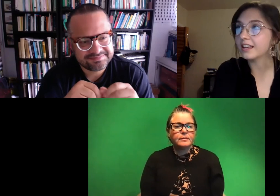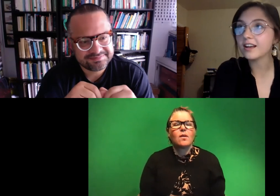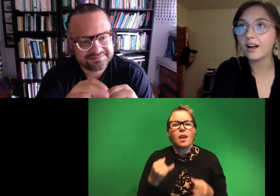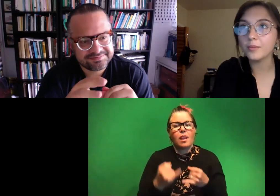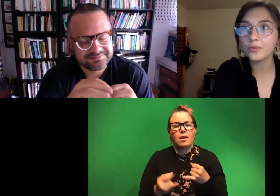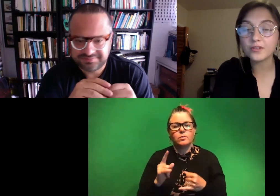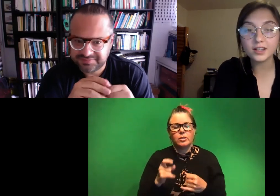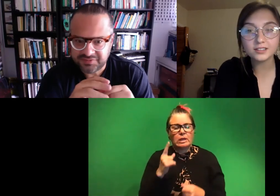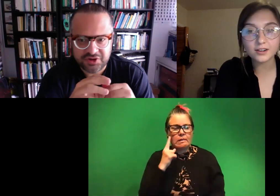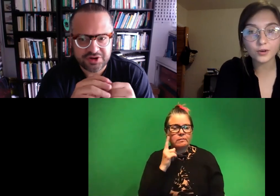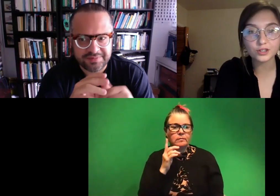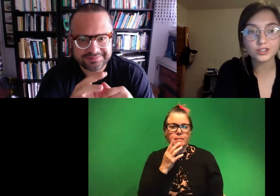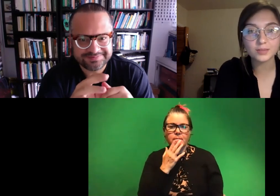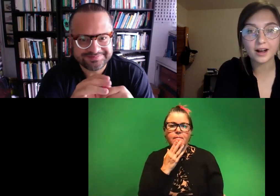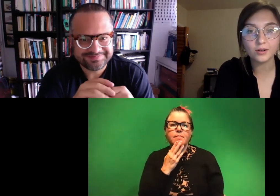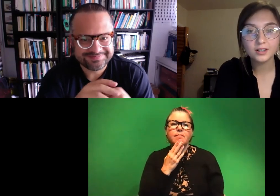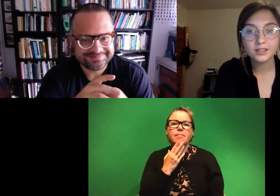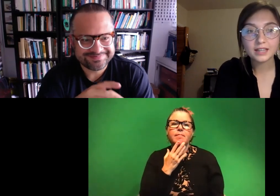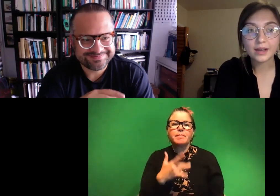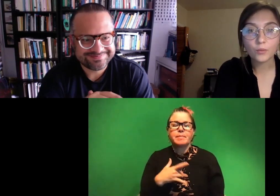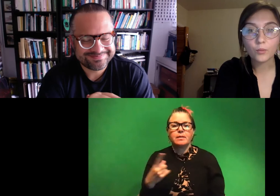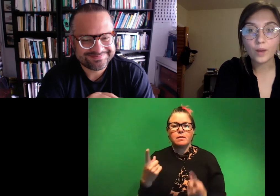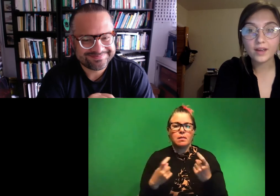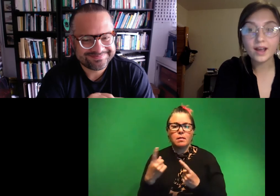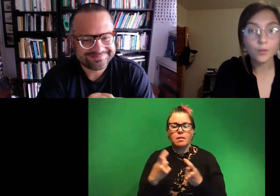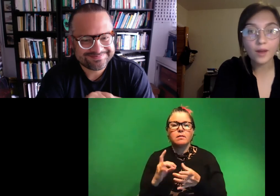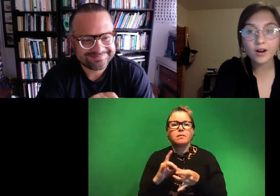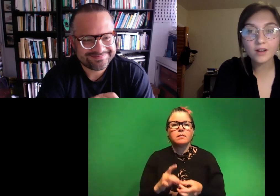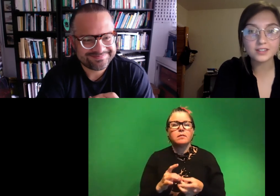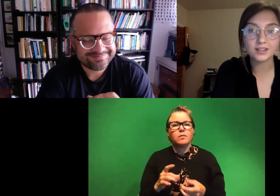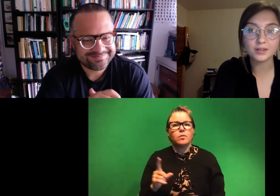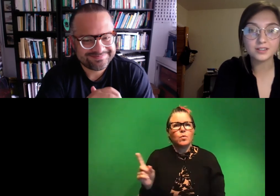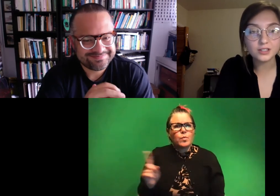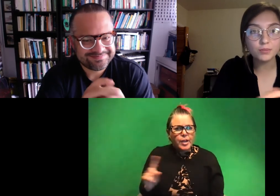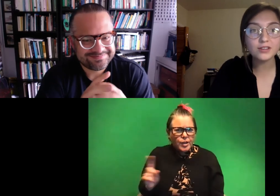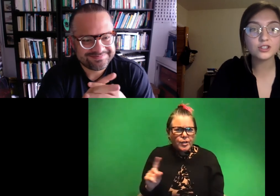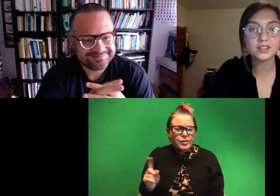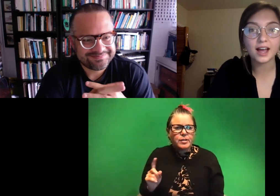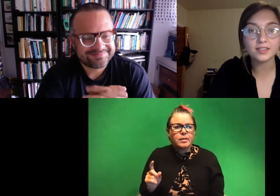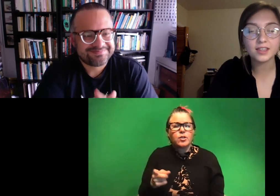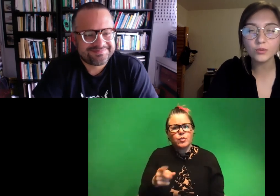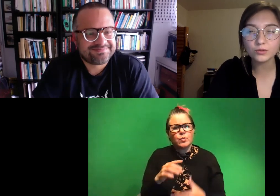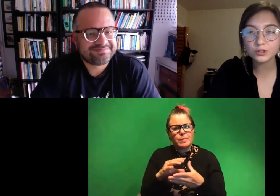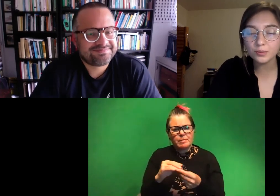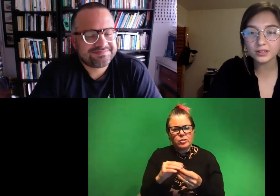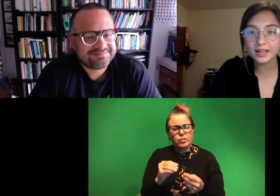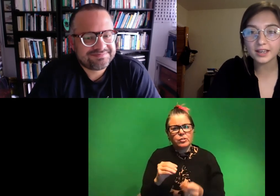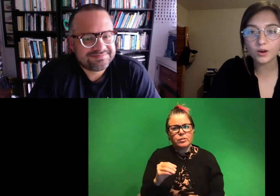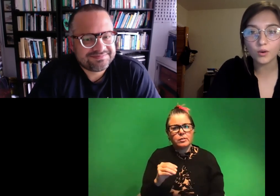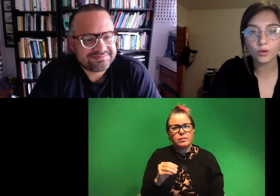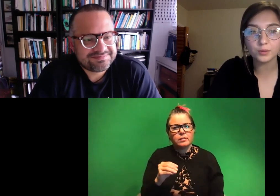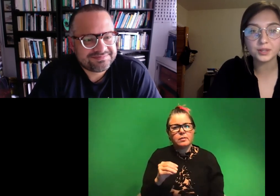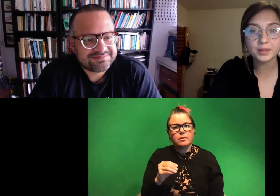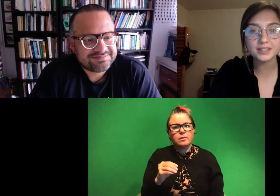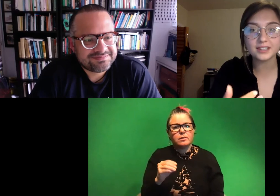I think. We've gotten a lot of questions about, like, where are these dung beetles? And you mentioned that they don't super like